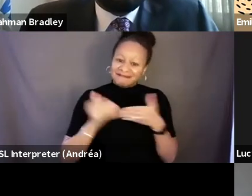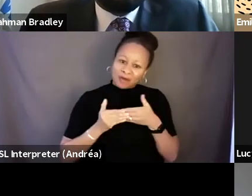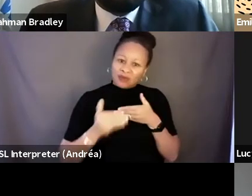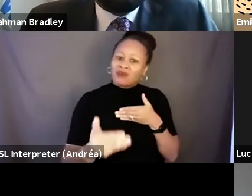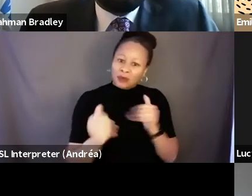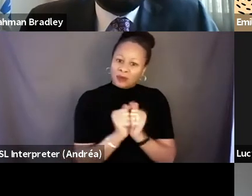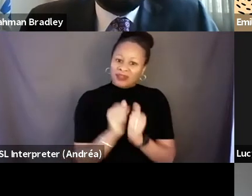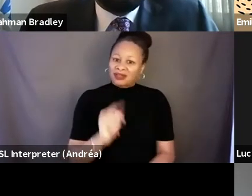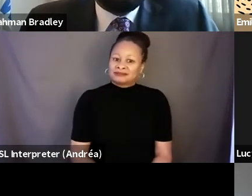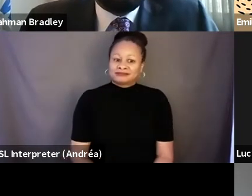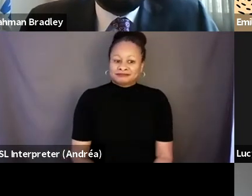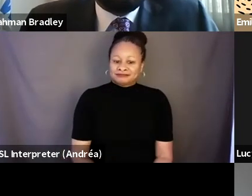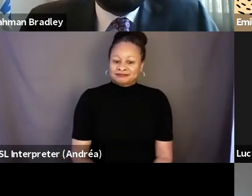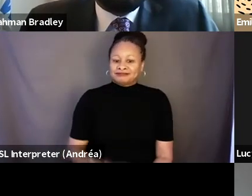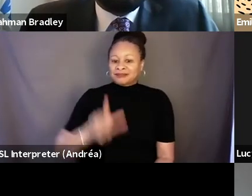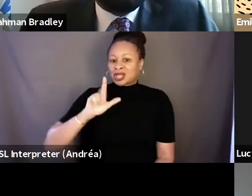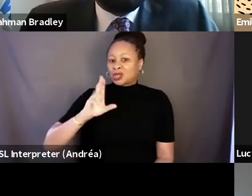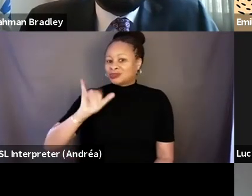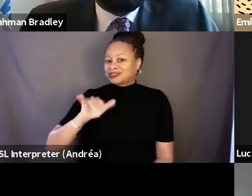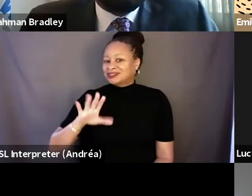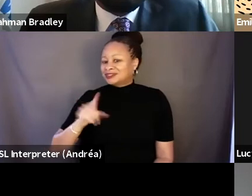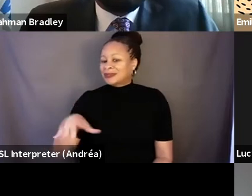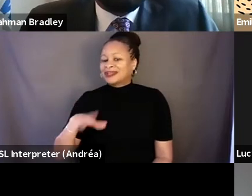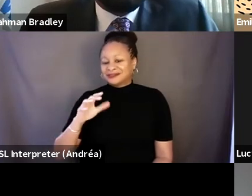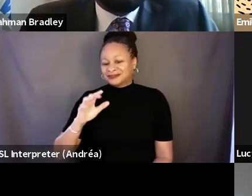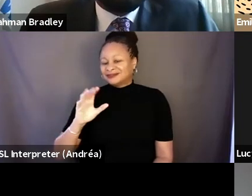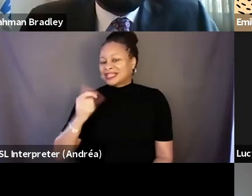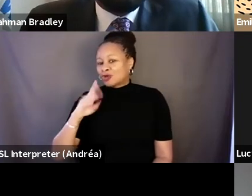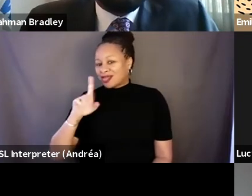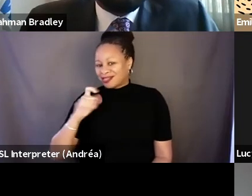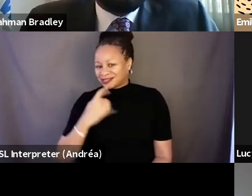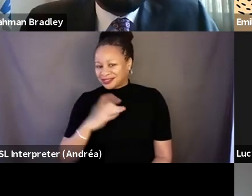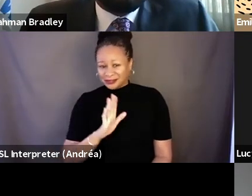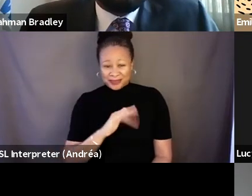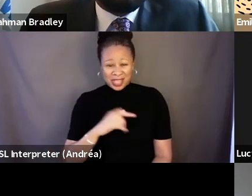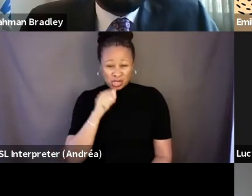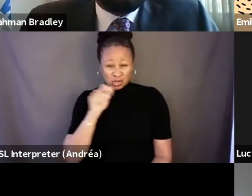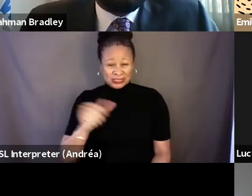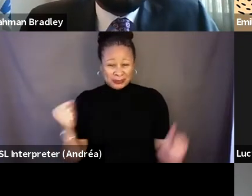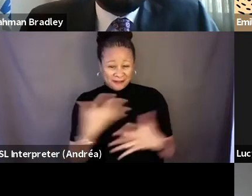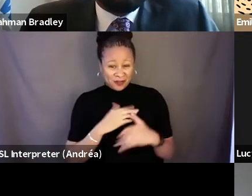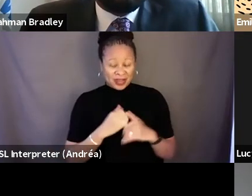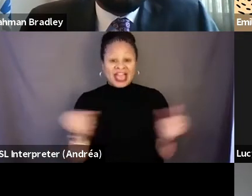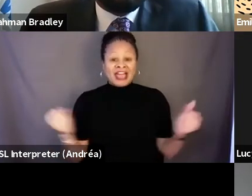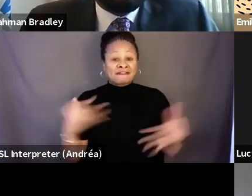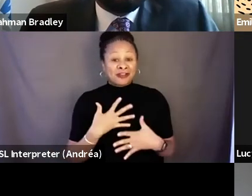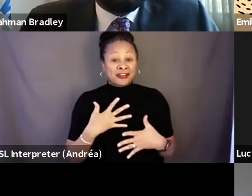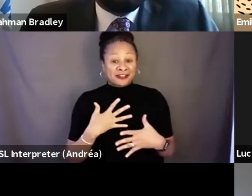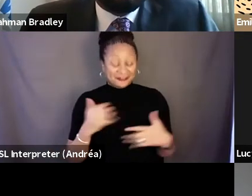that. Lucy, you said something I just want to share when you say, you don't have to be afraid. I think that fear is a